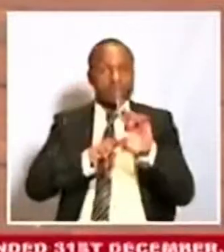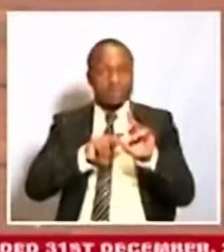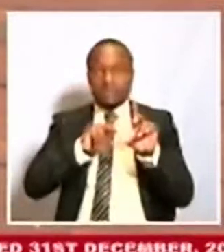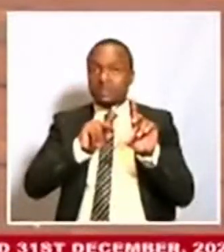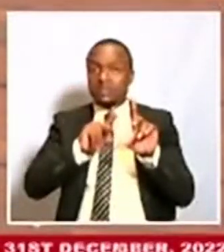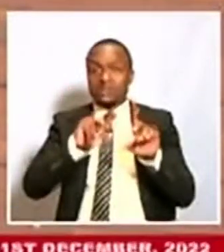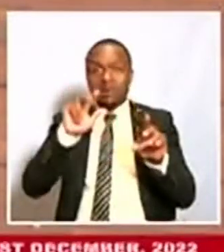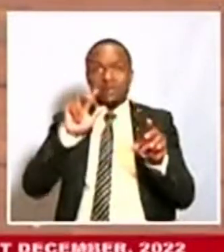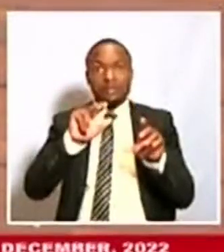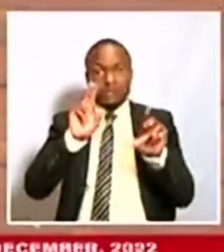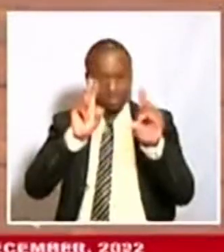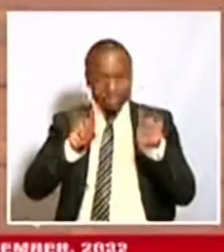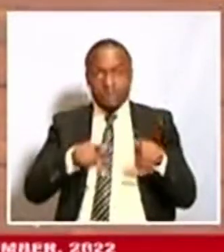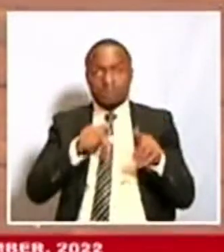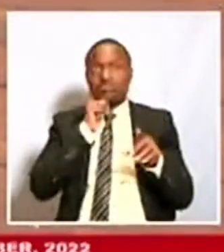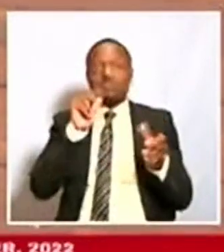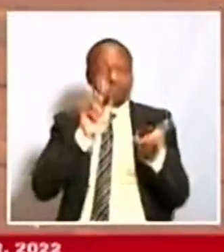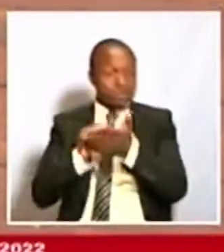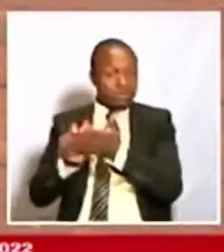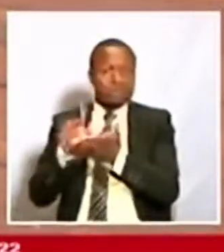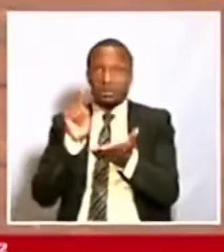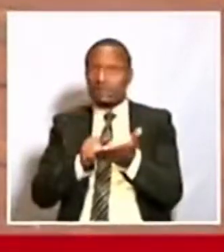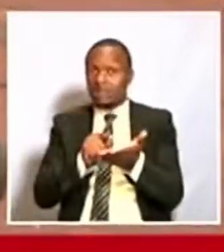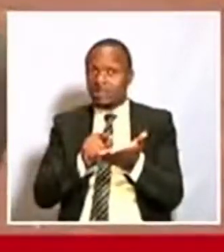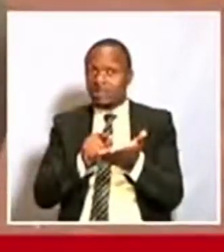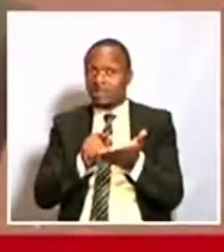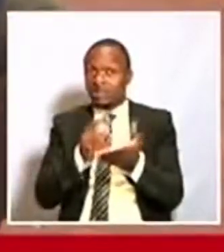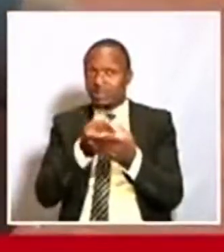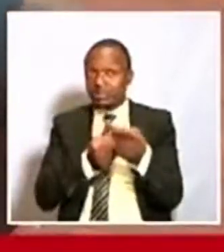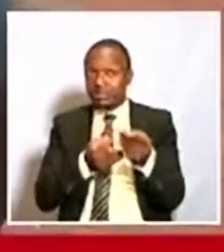minutes? Tell us the truth.